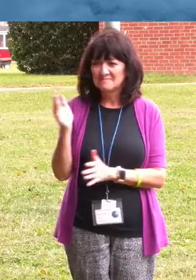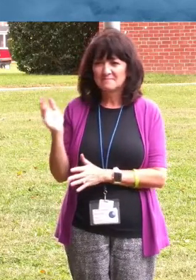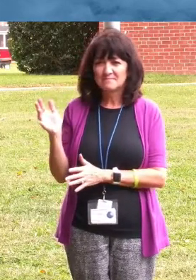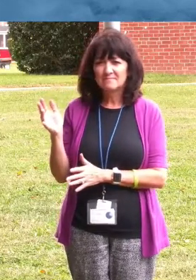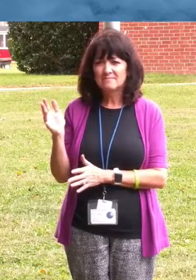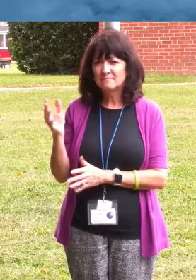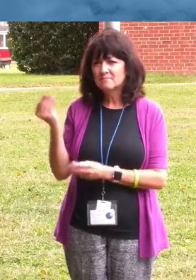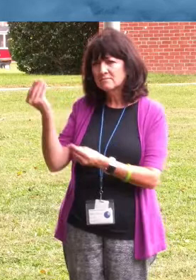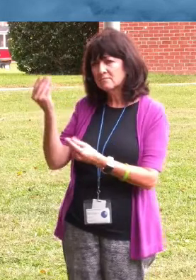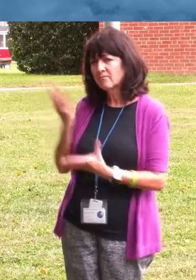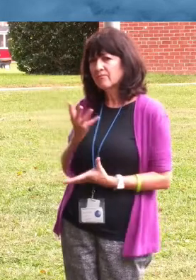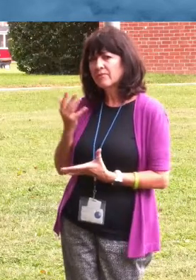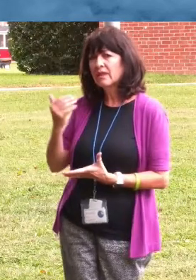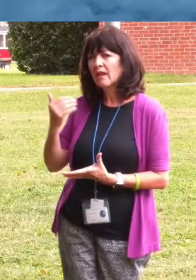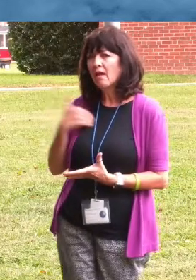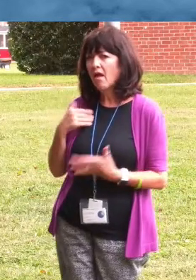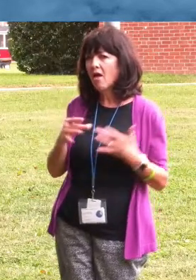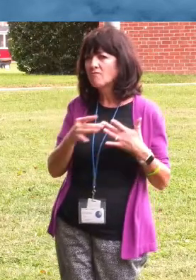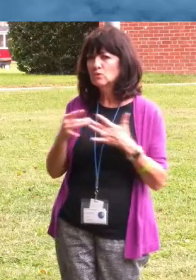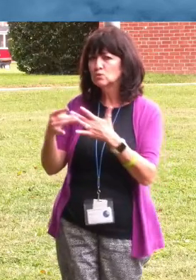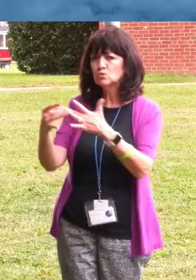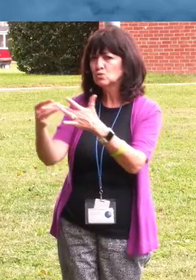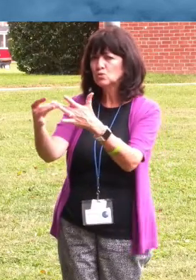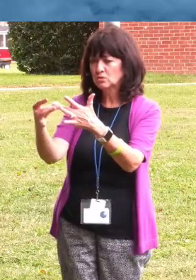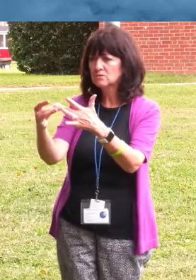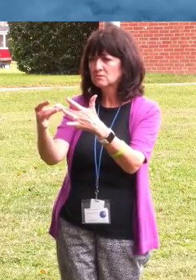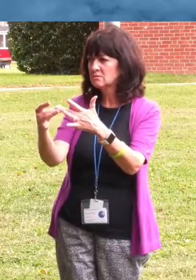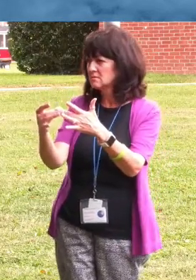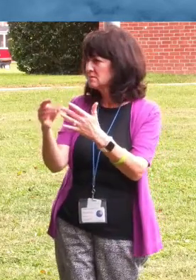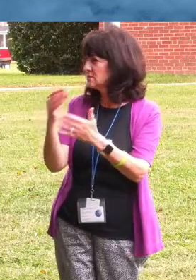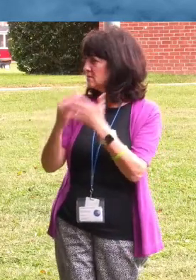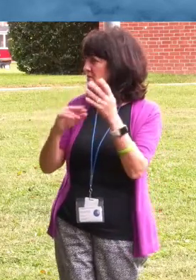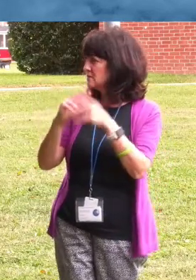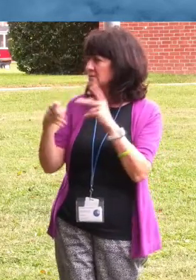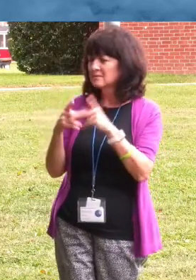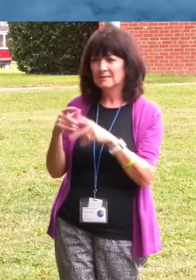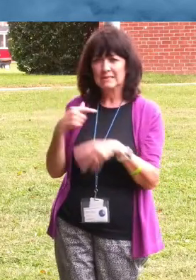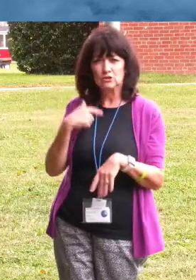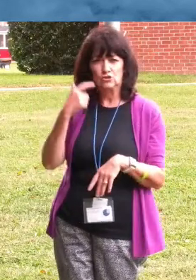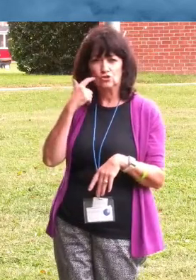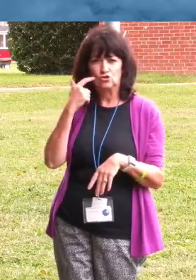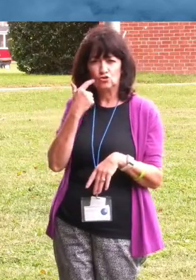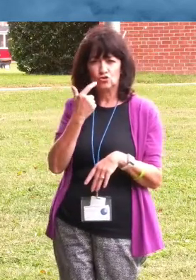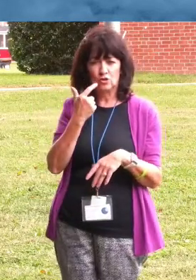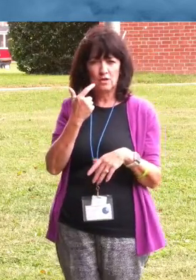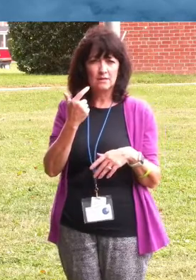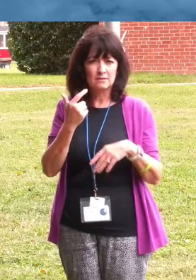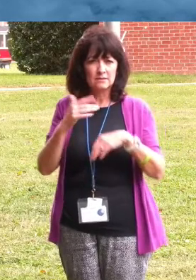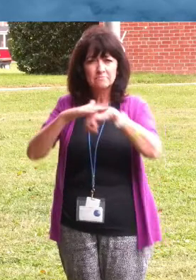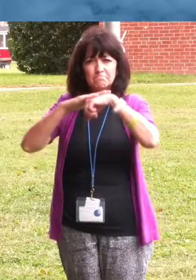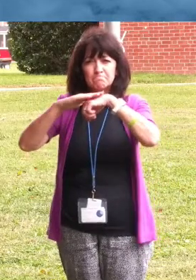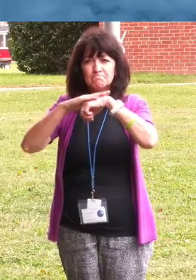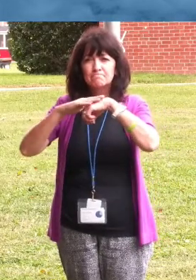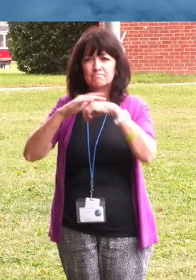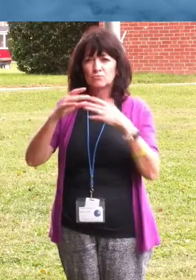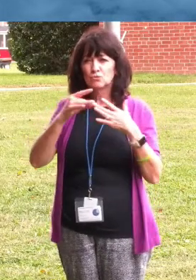I'm told there's a facility tour of some sort. I had a little tour of the ground where the new facility is going